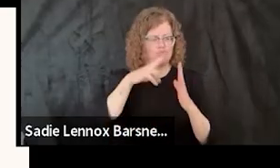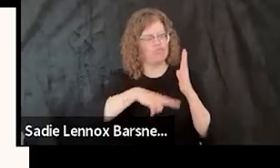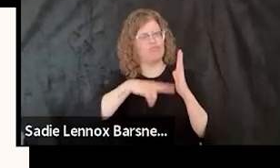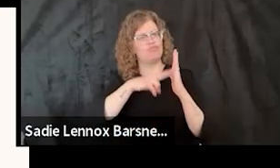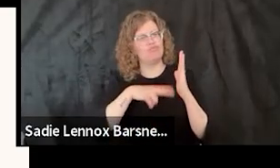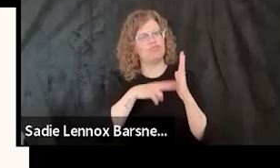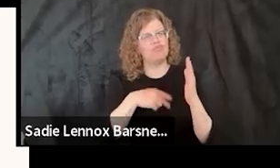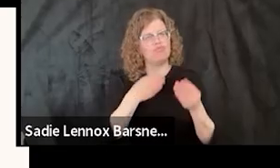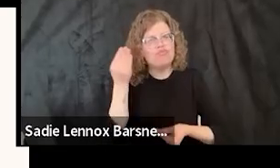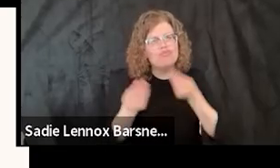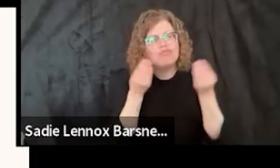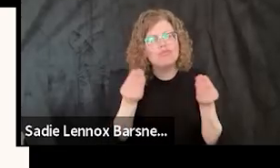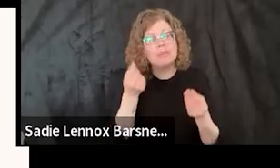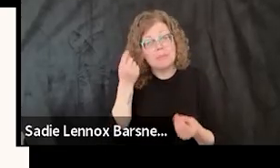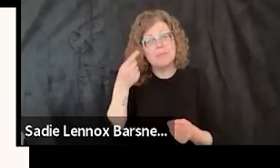they are reading so many.